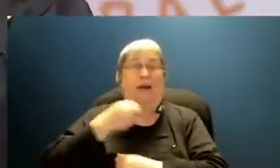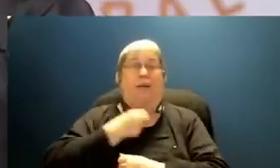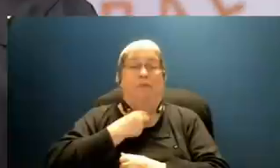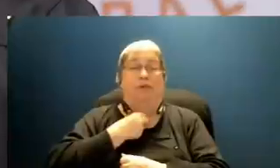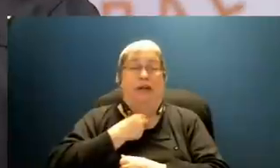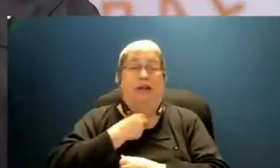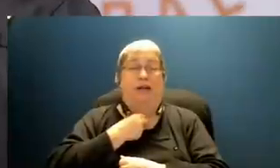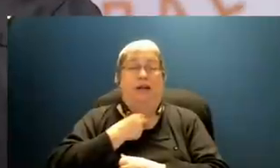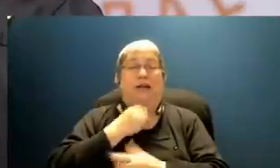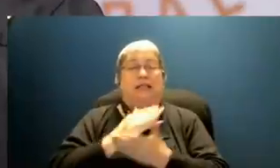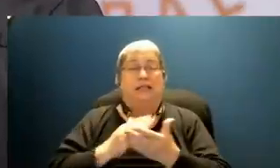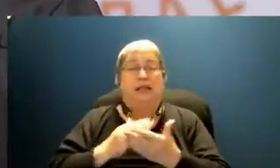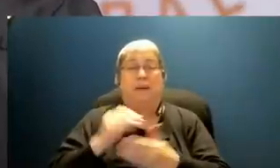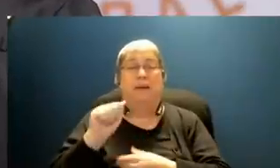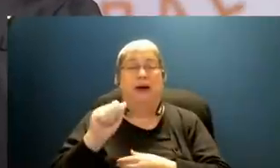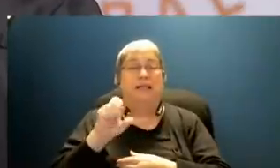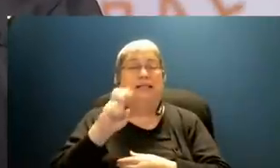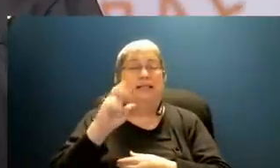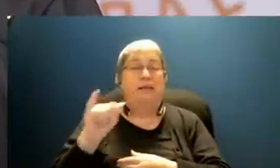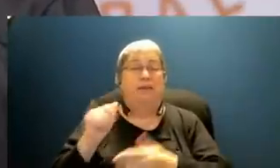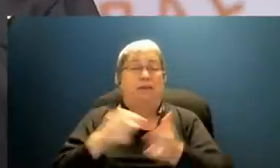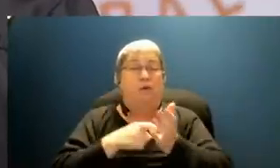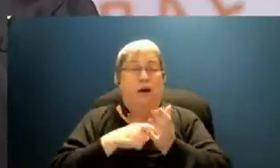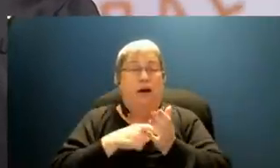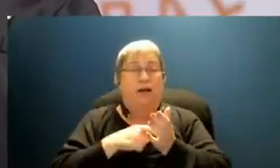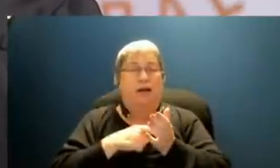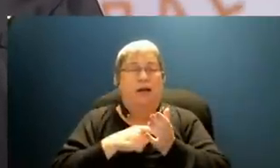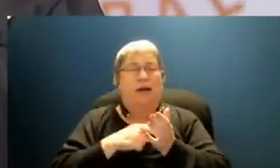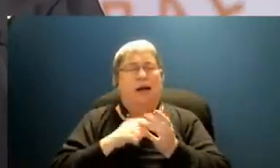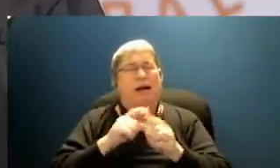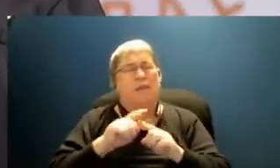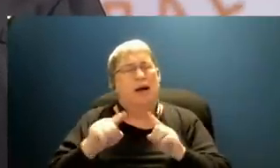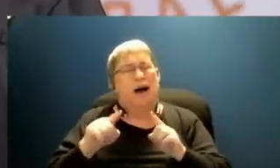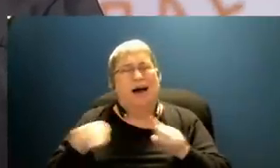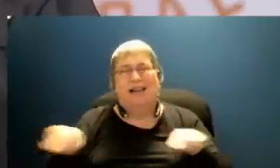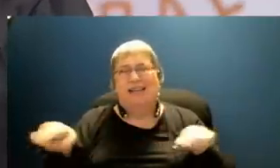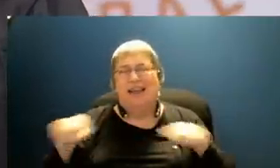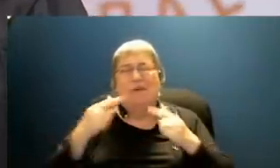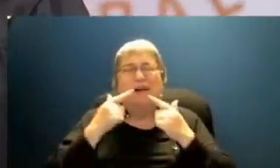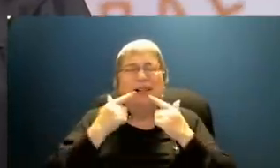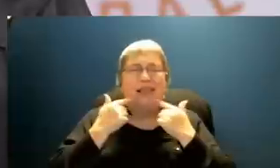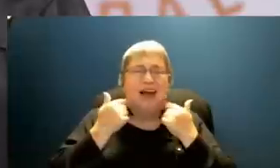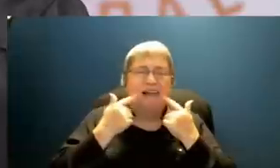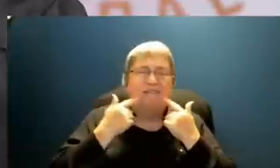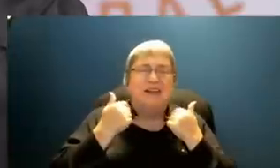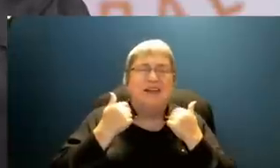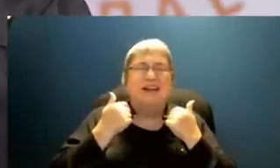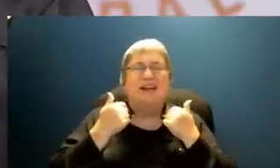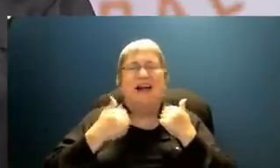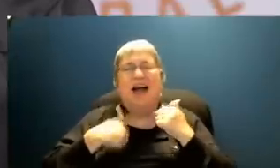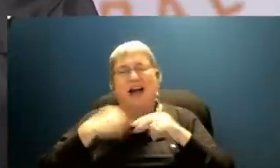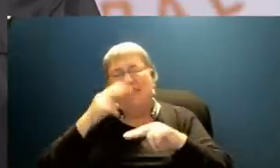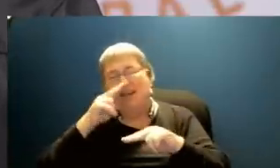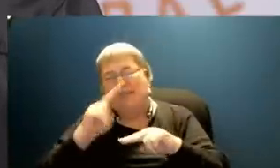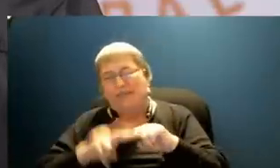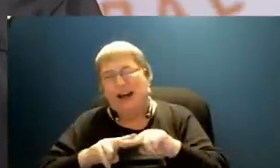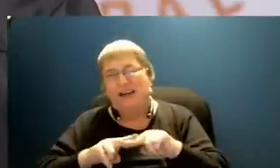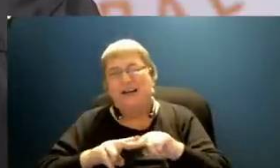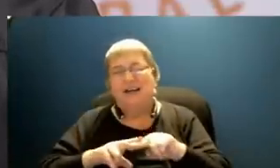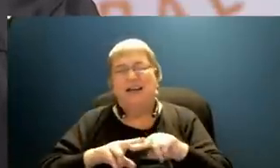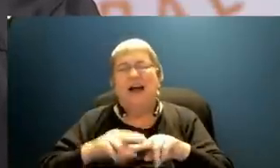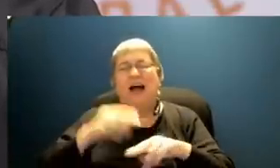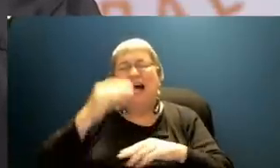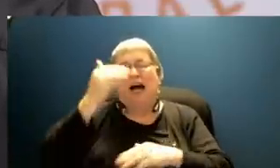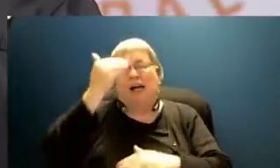was no sadness. There was laughter, there was fun, and it was intentional. A conscious